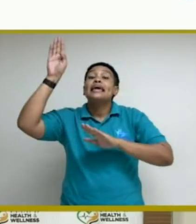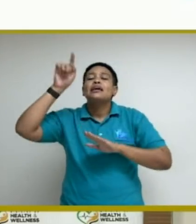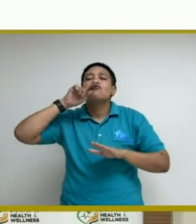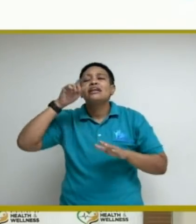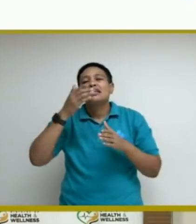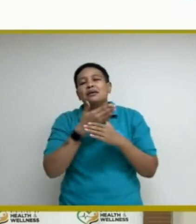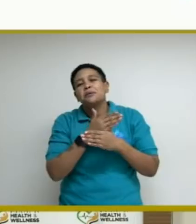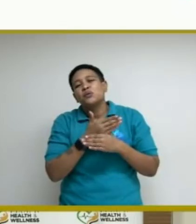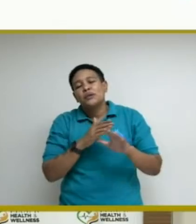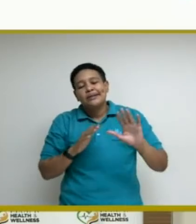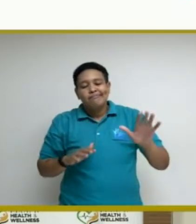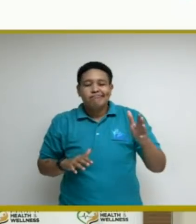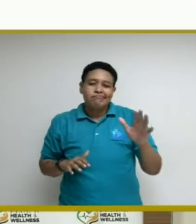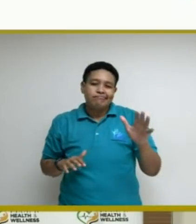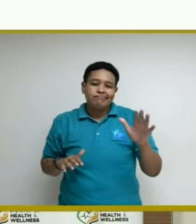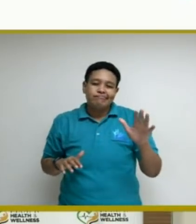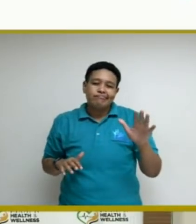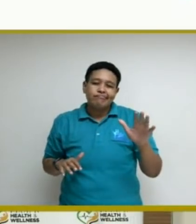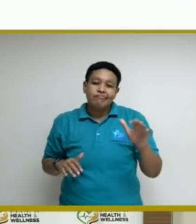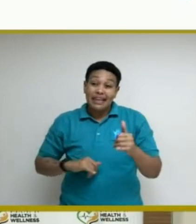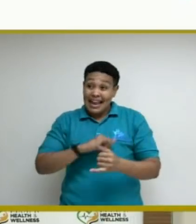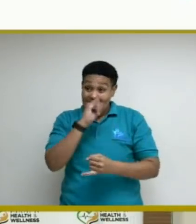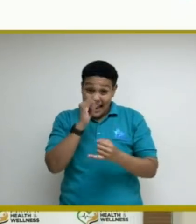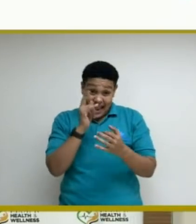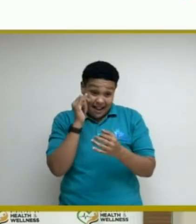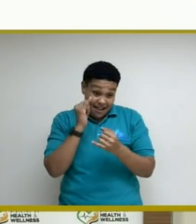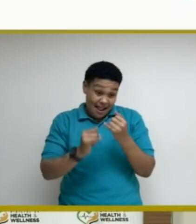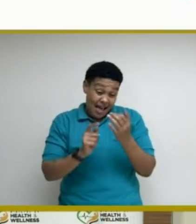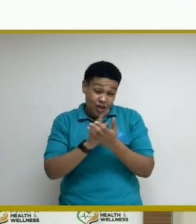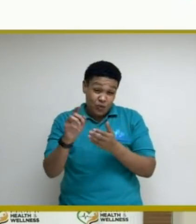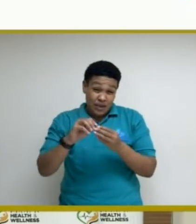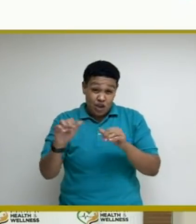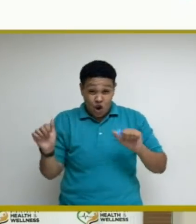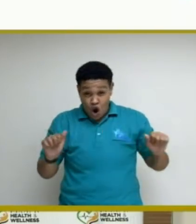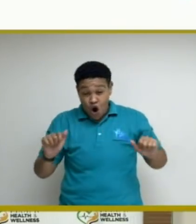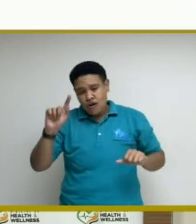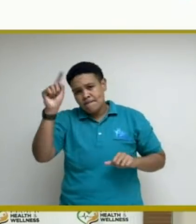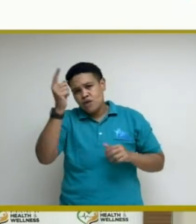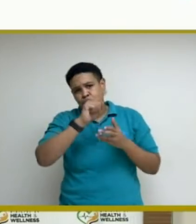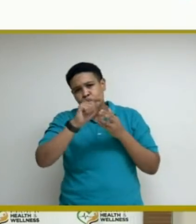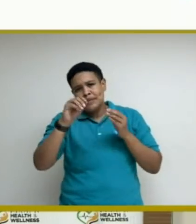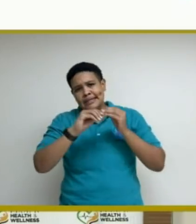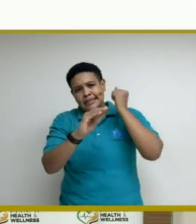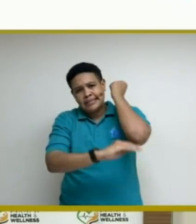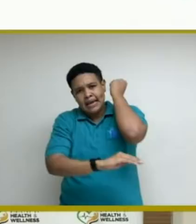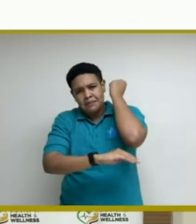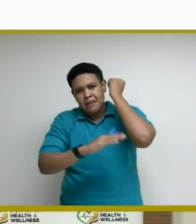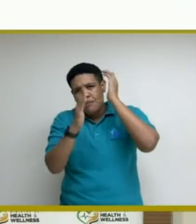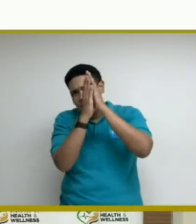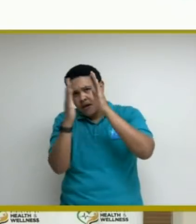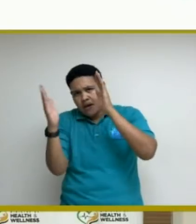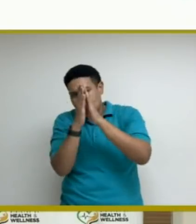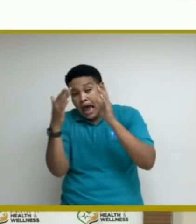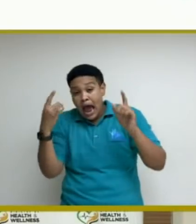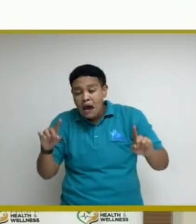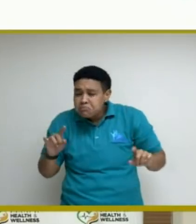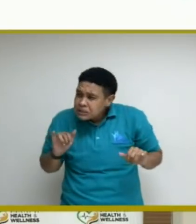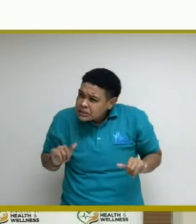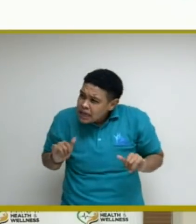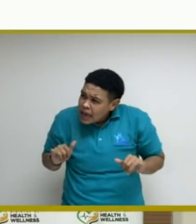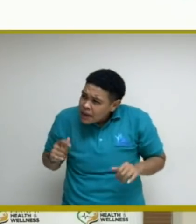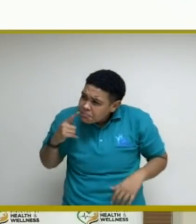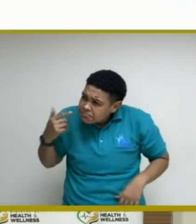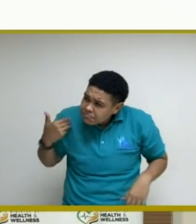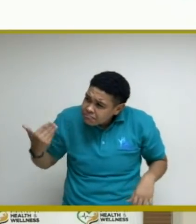somewhere between the last week in August, the first week in September, and accordingly, the number